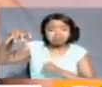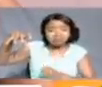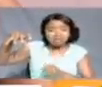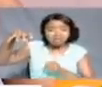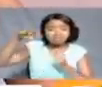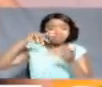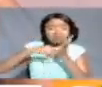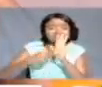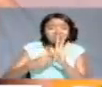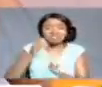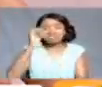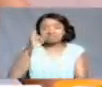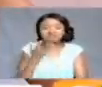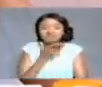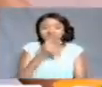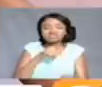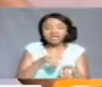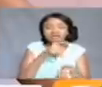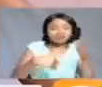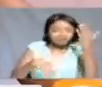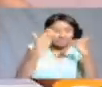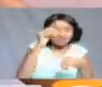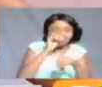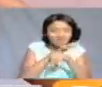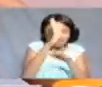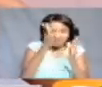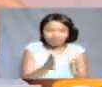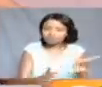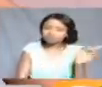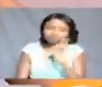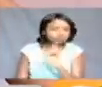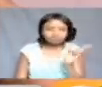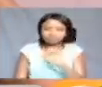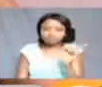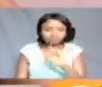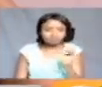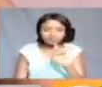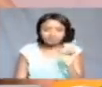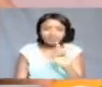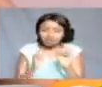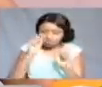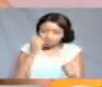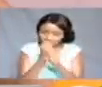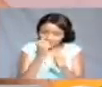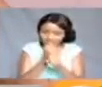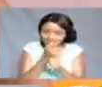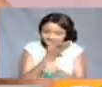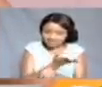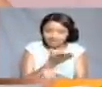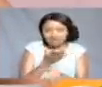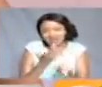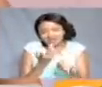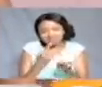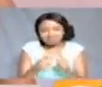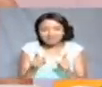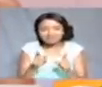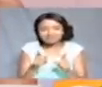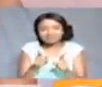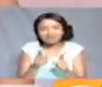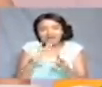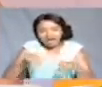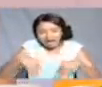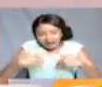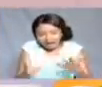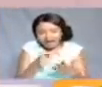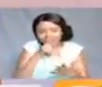you're at university, that's what you could? That's not a career. That means that whilst you're at uni, you can make some money on the side by being cool on campus. Yeah. So how do you